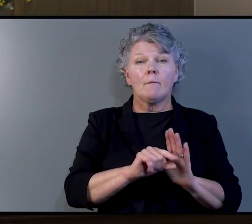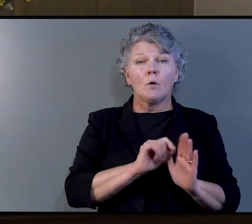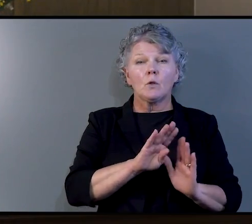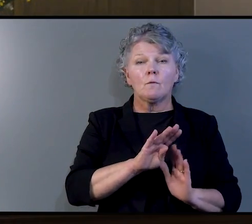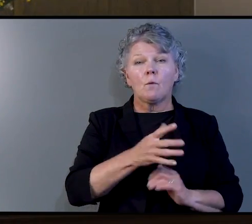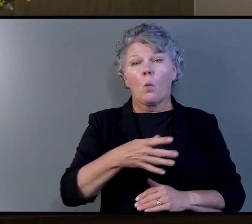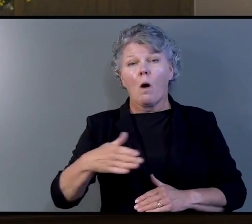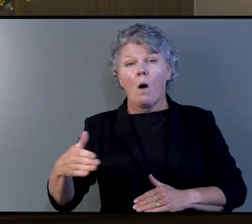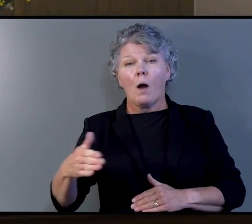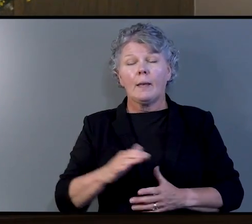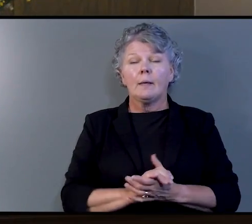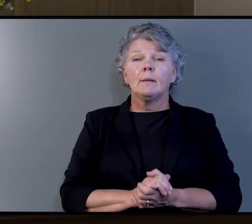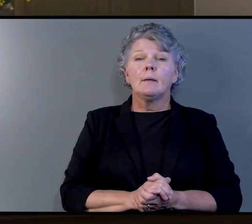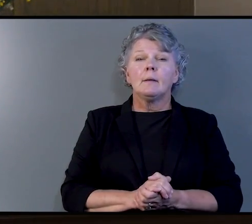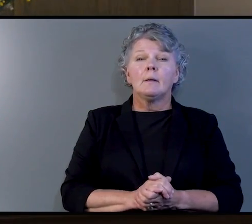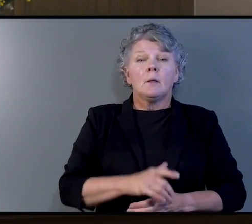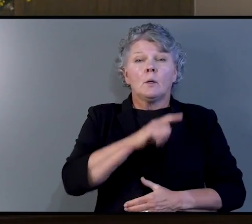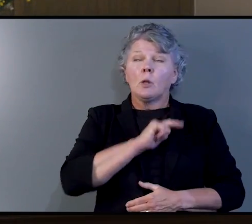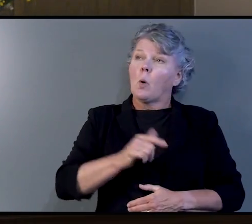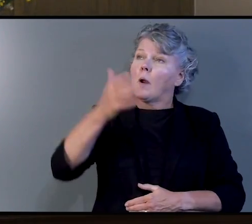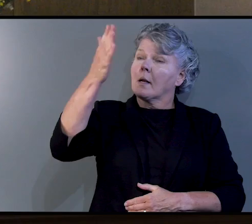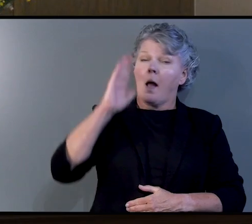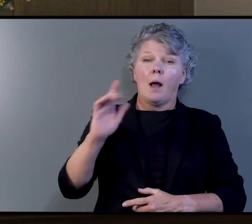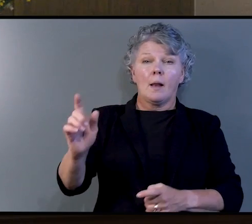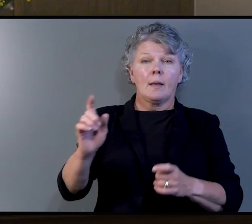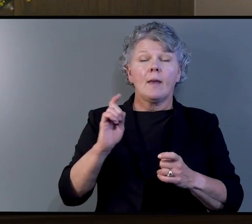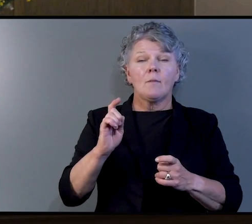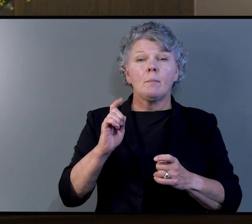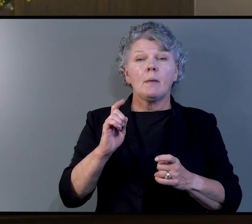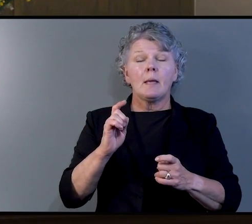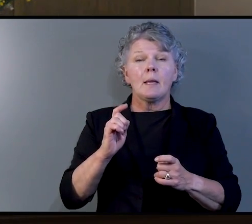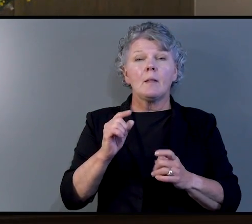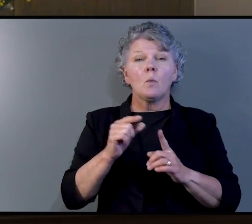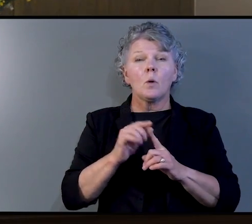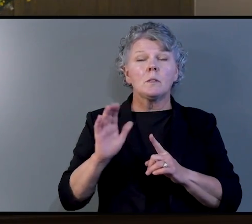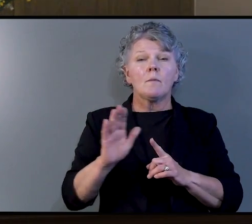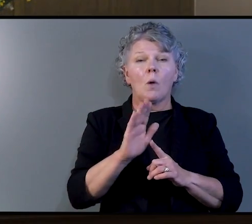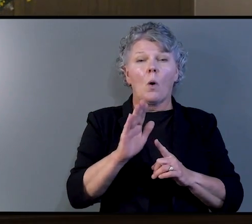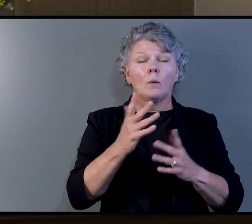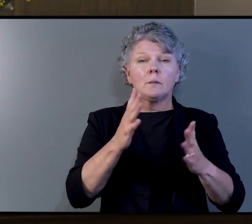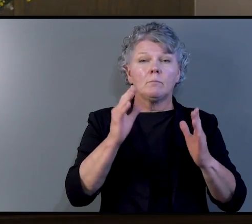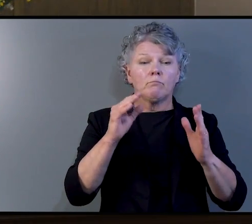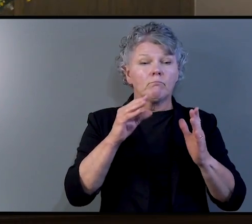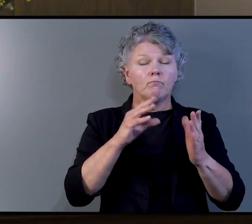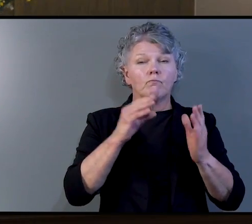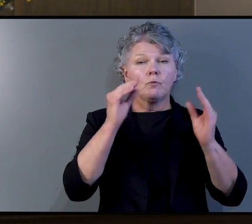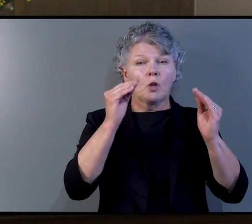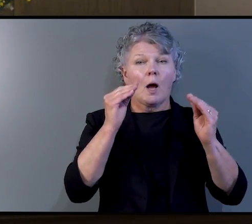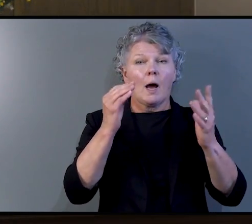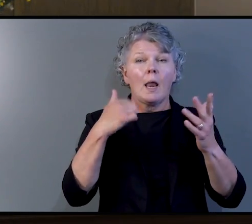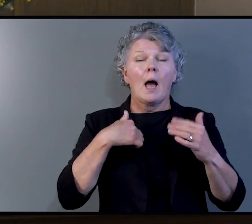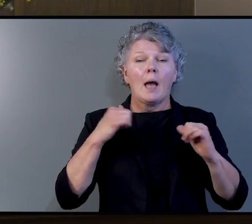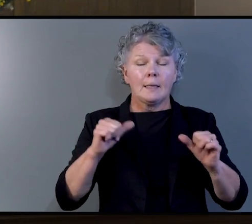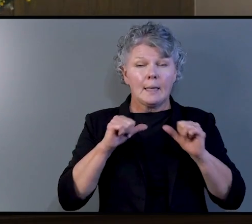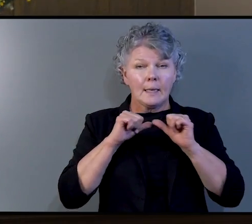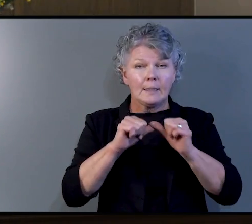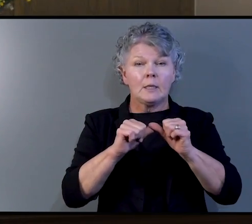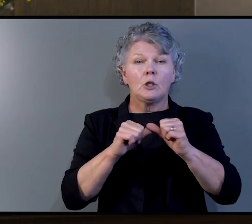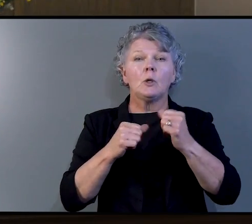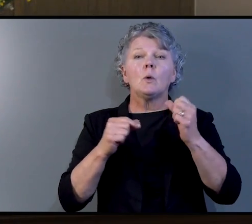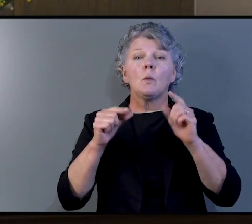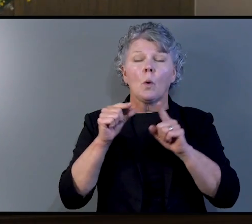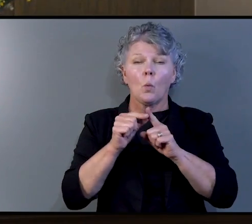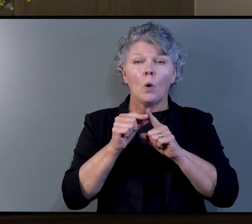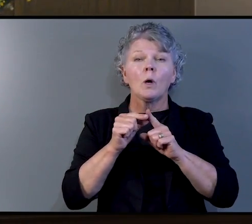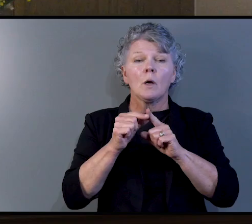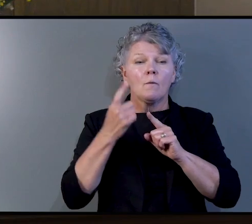4. The Lord God has given me the tongue of those who are taught, that I may know how to sustain with the word him who